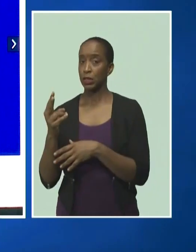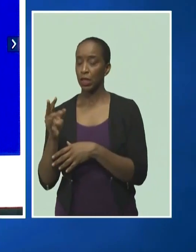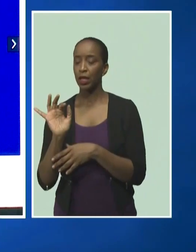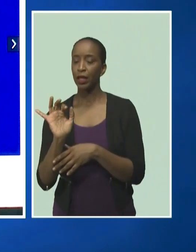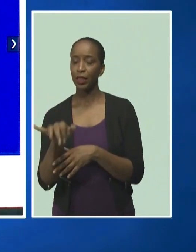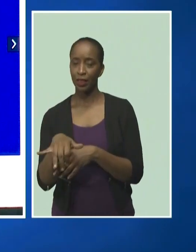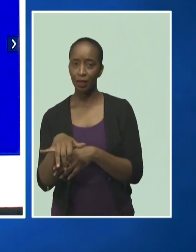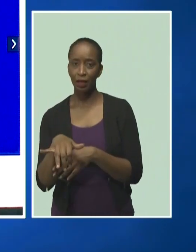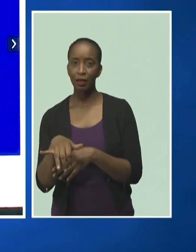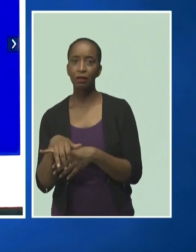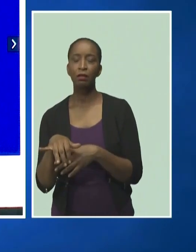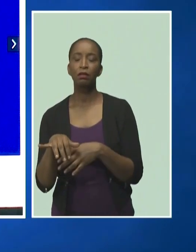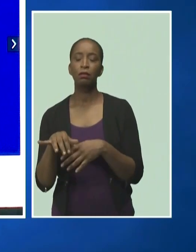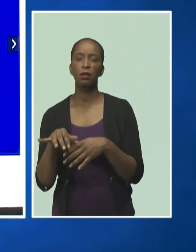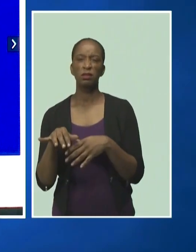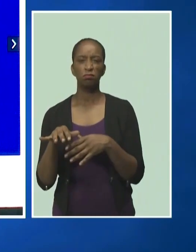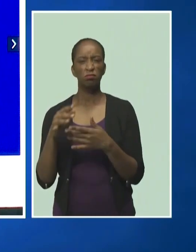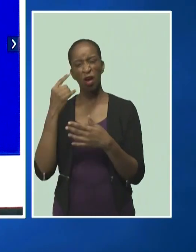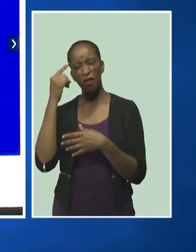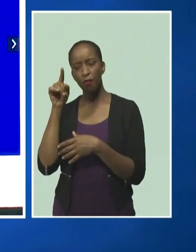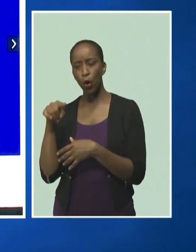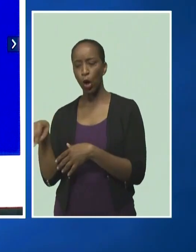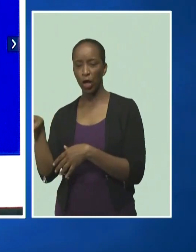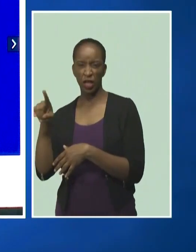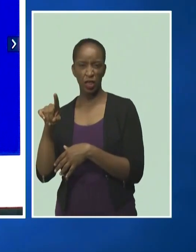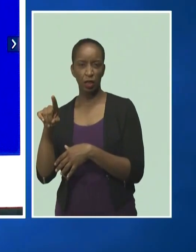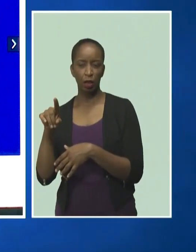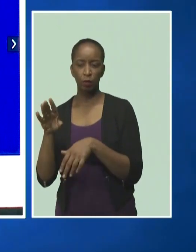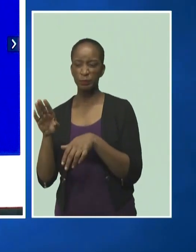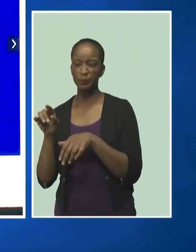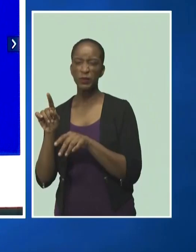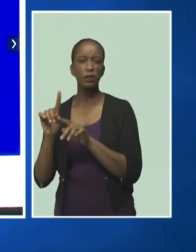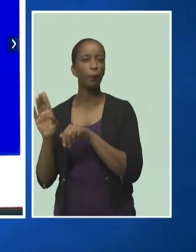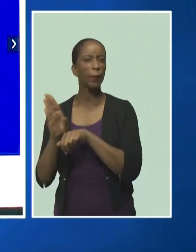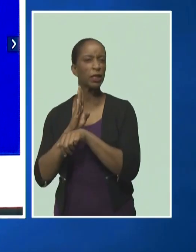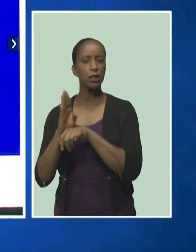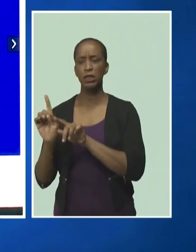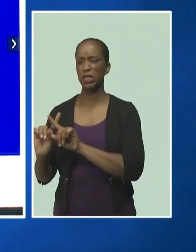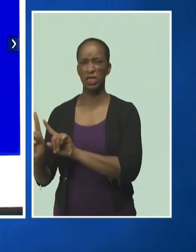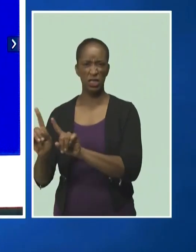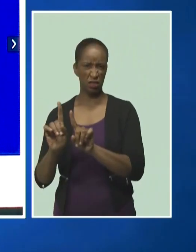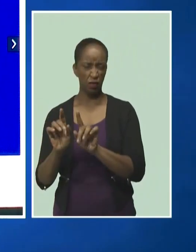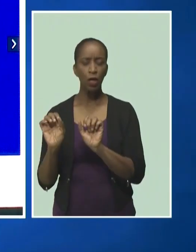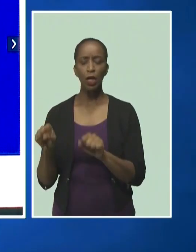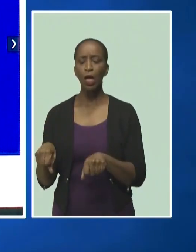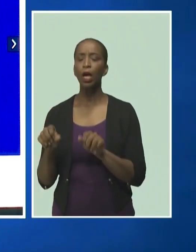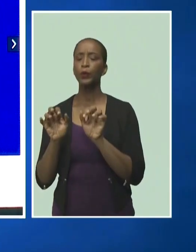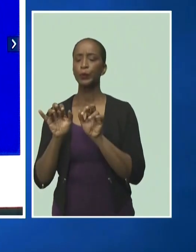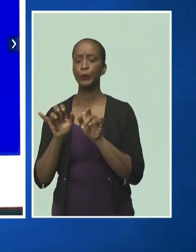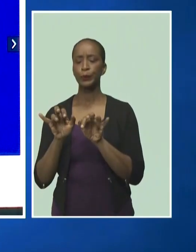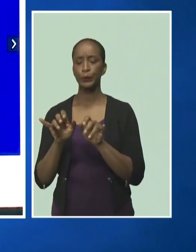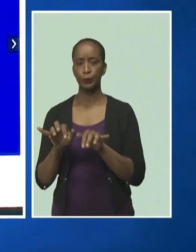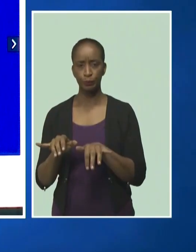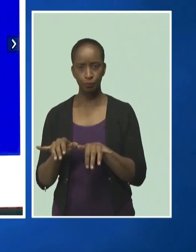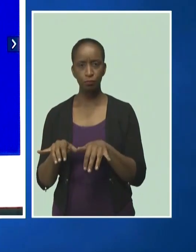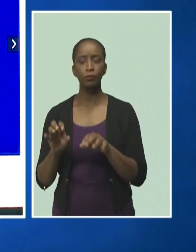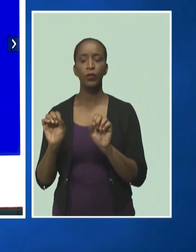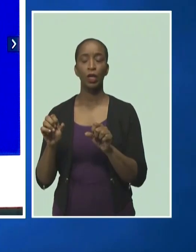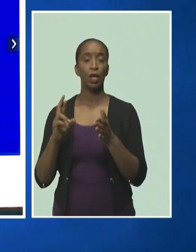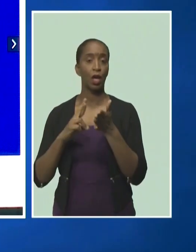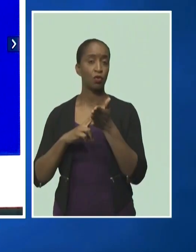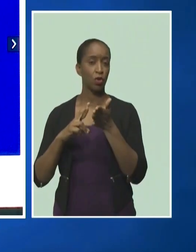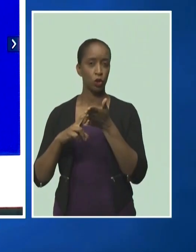DNFBPs, which is the designated non-financial businesses and professionals. We're going to have a portal where you can log in, you will to register with the compliance